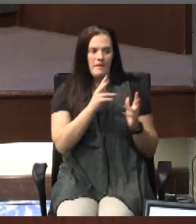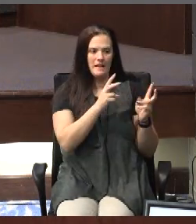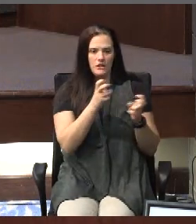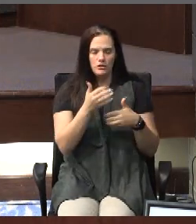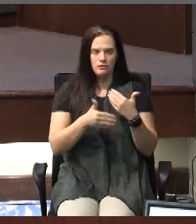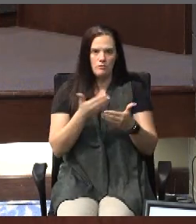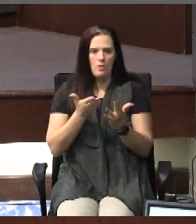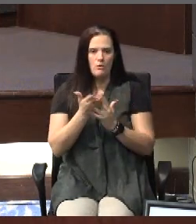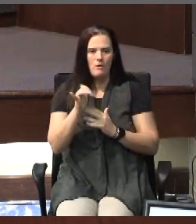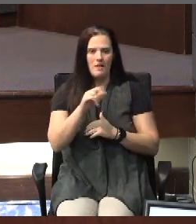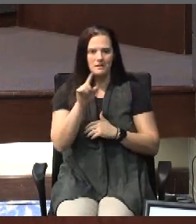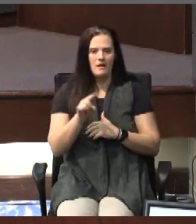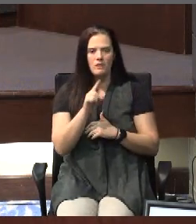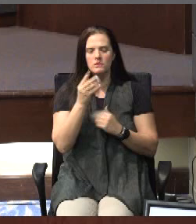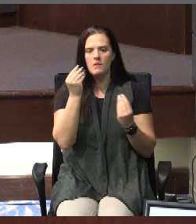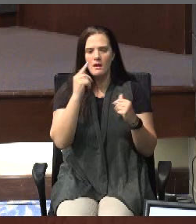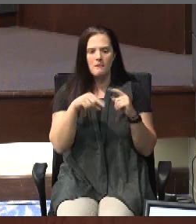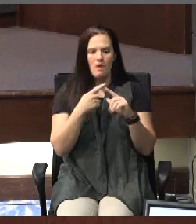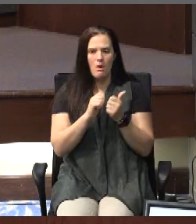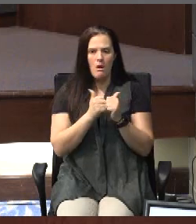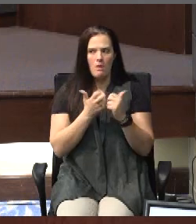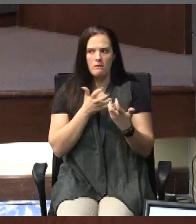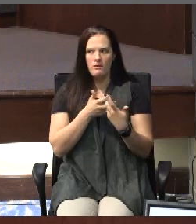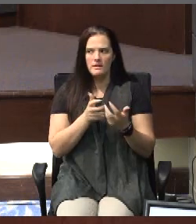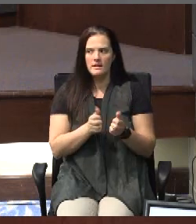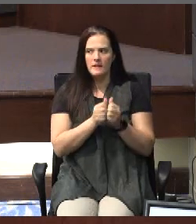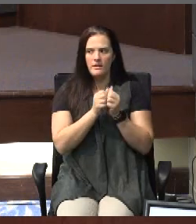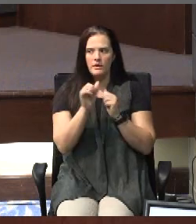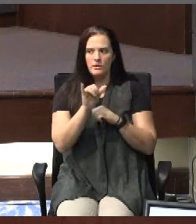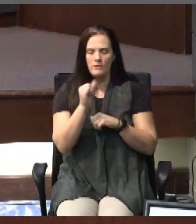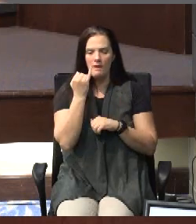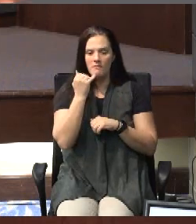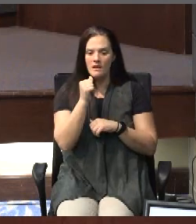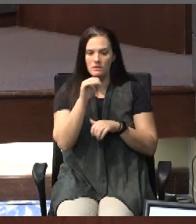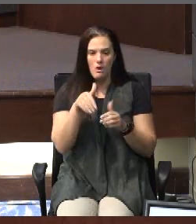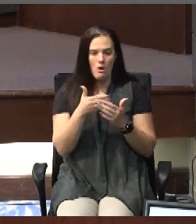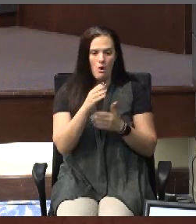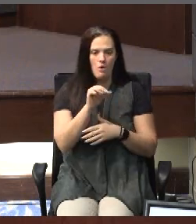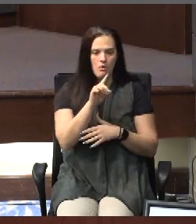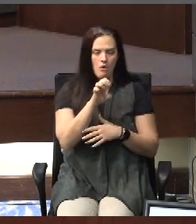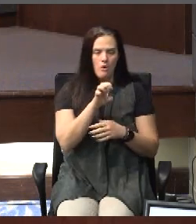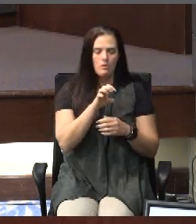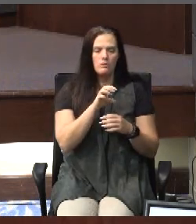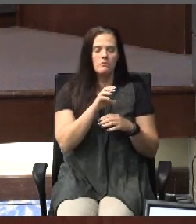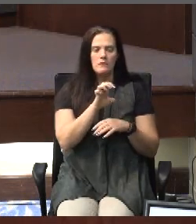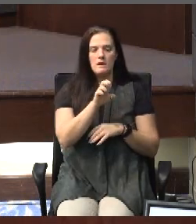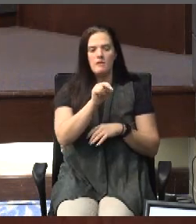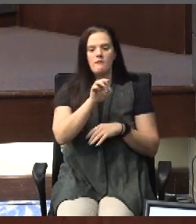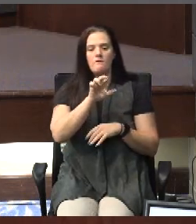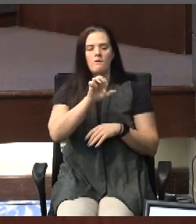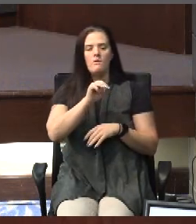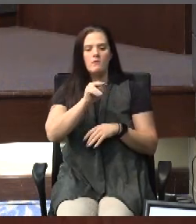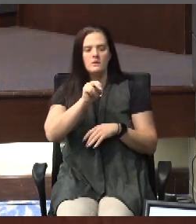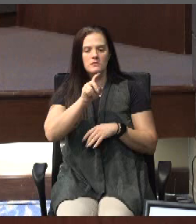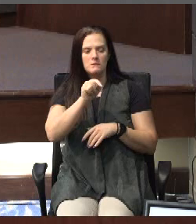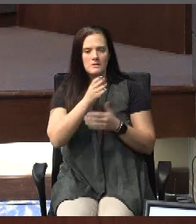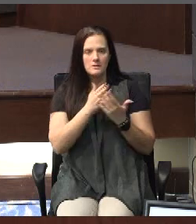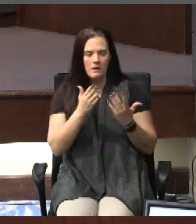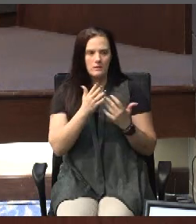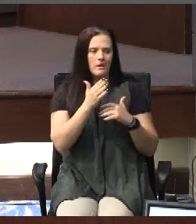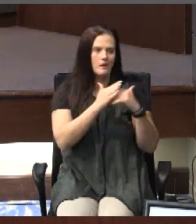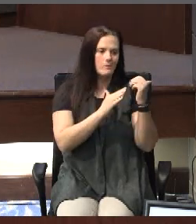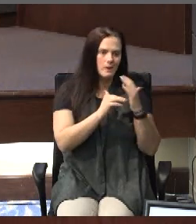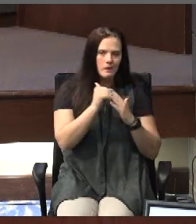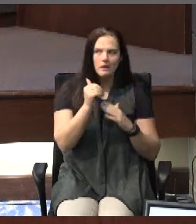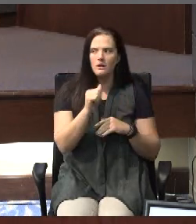cycle. So be thinking about how all those fit together too, and if that's not all code enforcement stuff and it's more fitting into building and